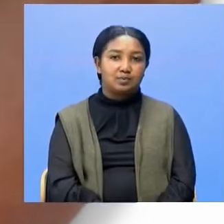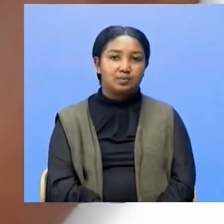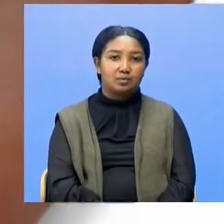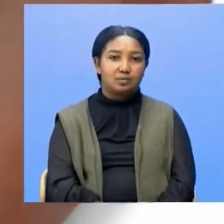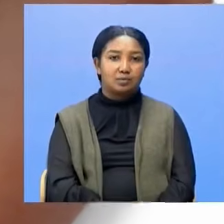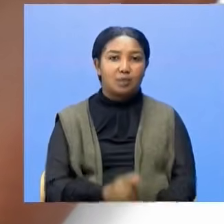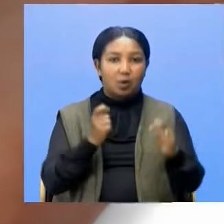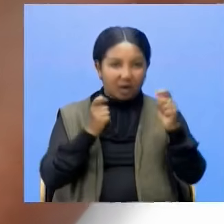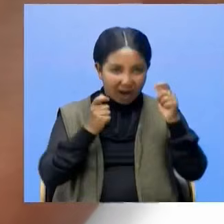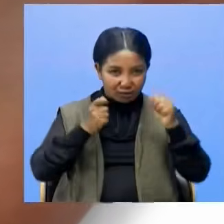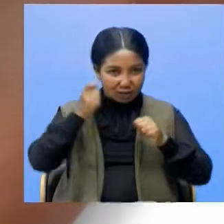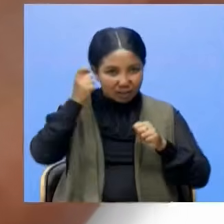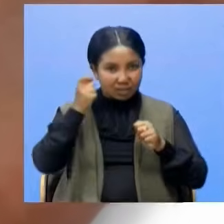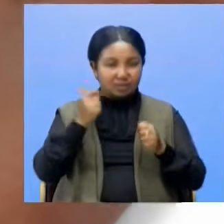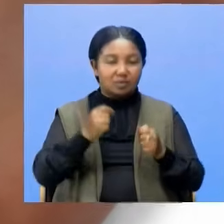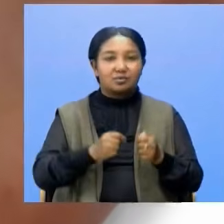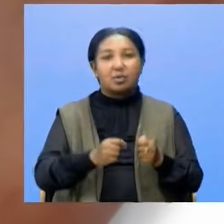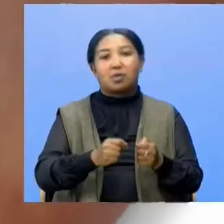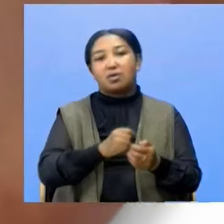together.